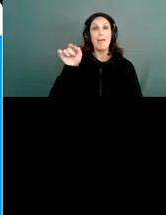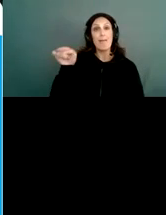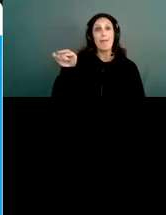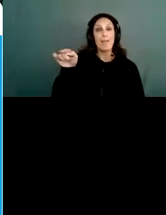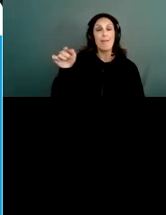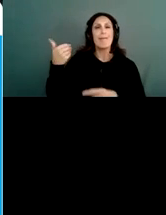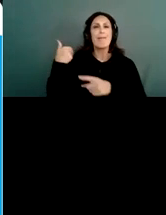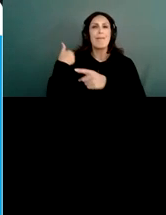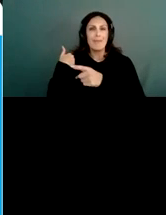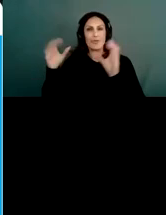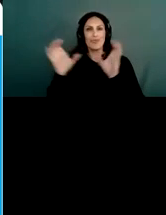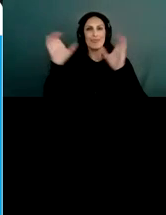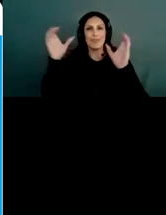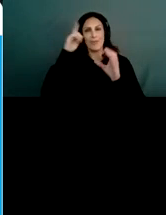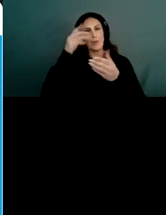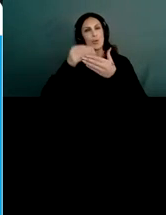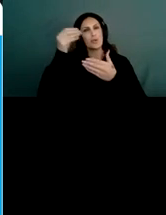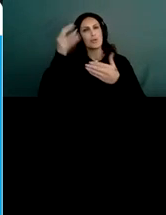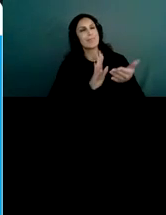celebrate student success.